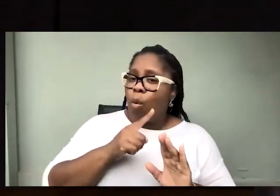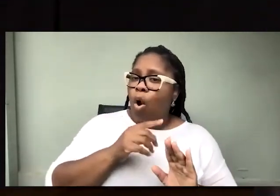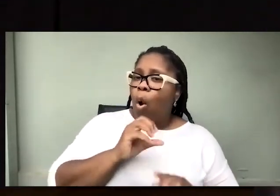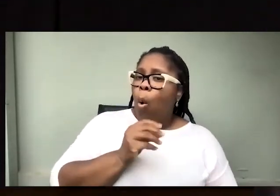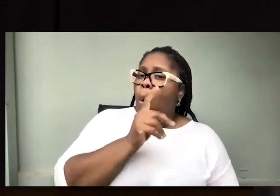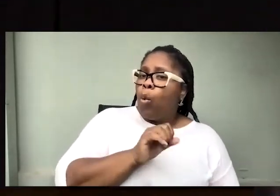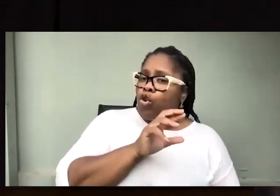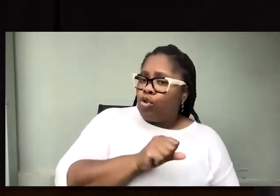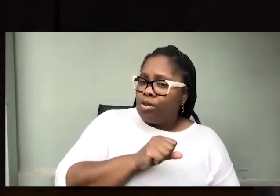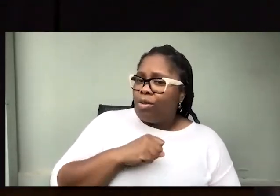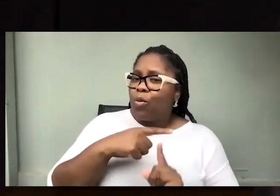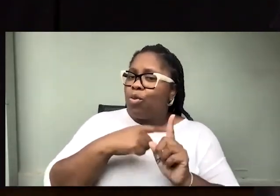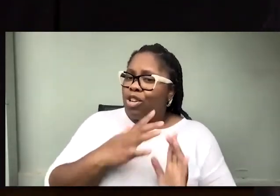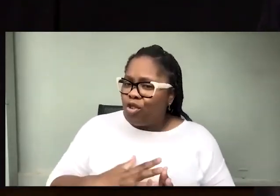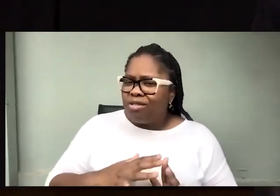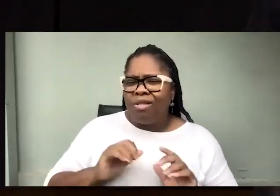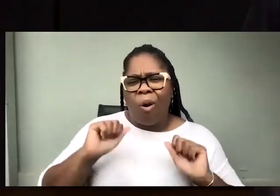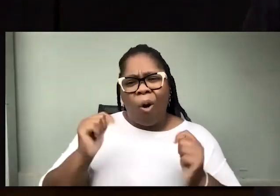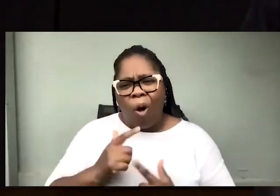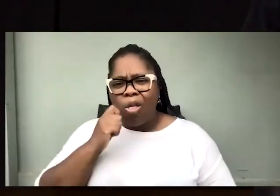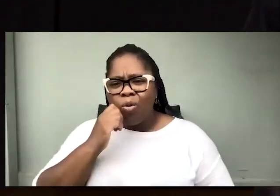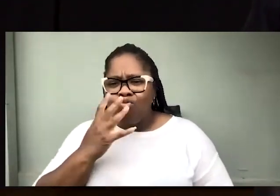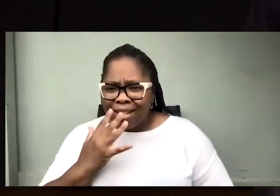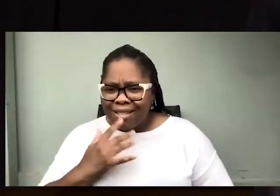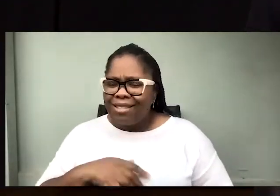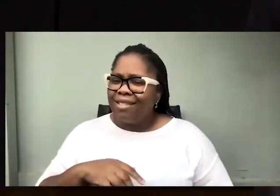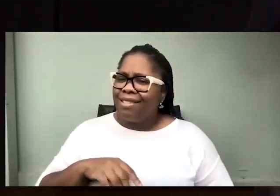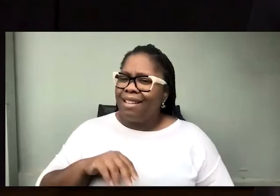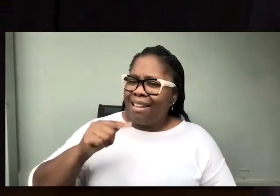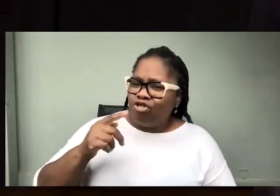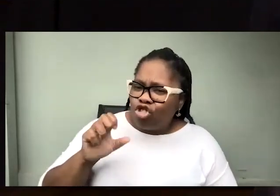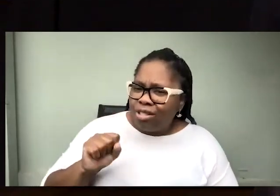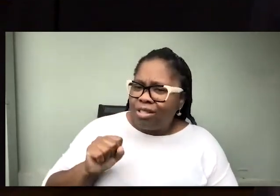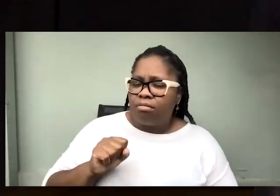for all races and all ages, for living alone,